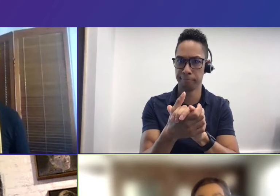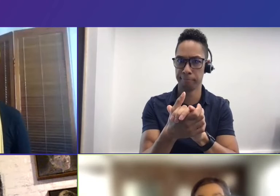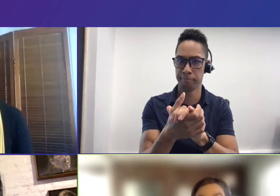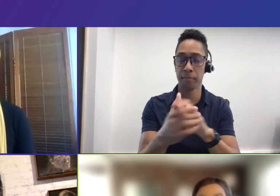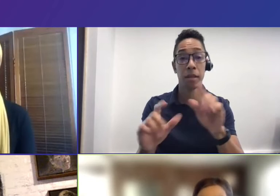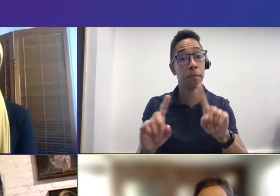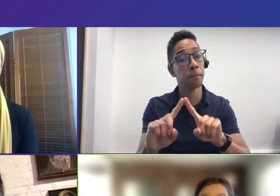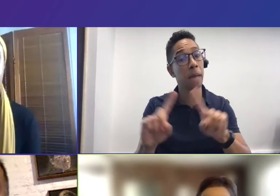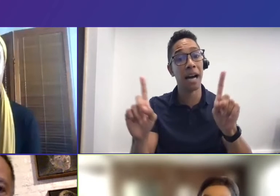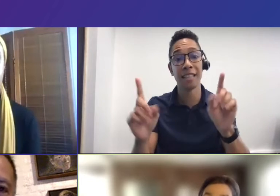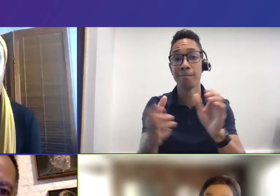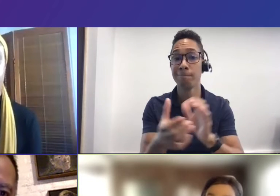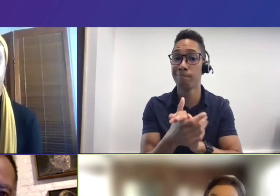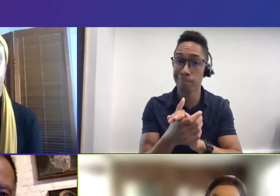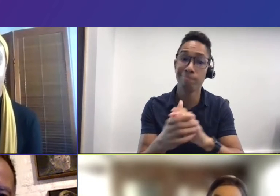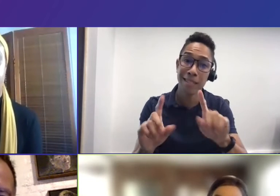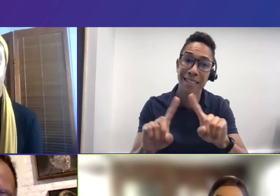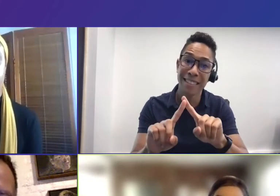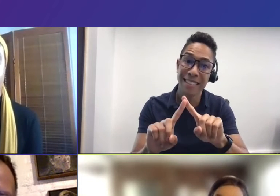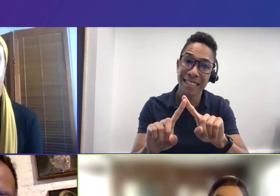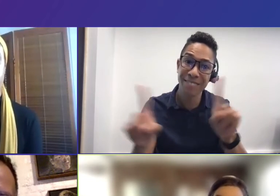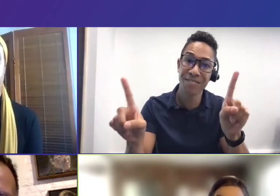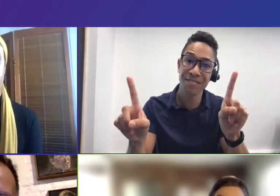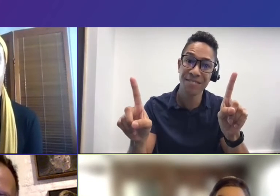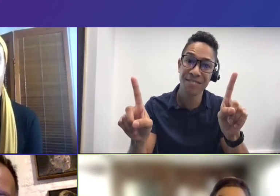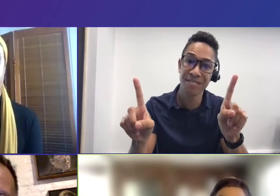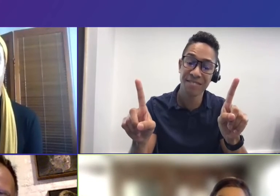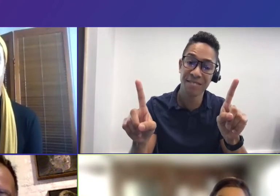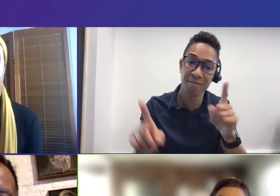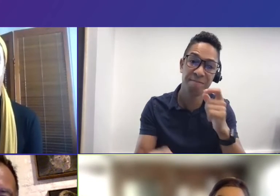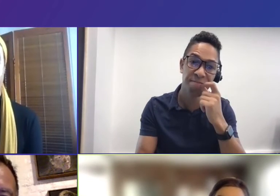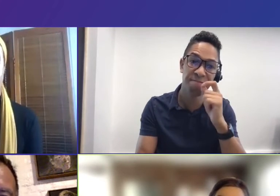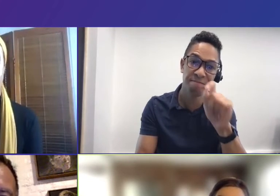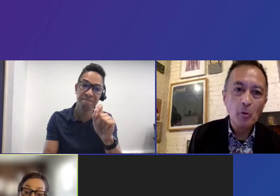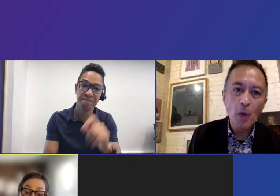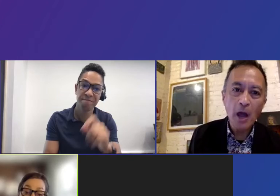But it was different. I will mark that.